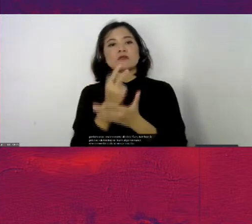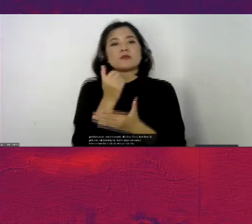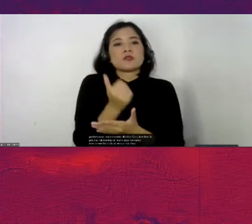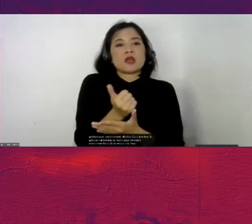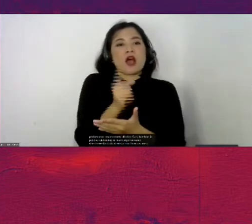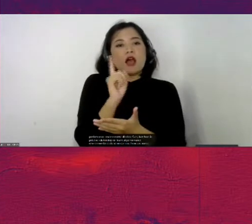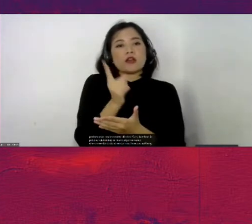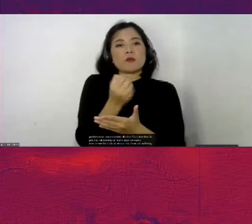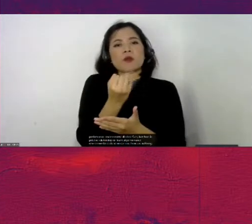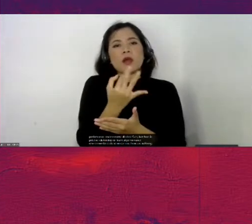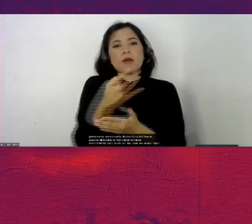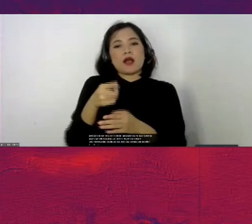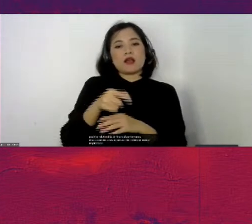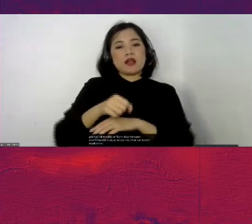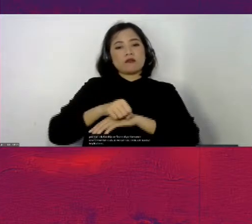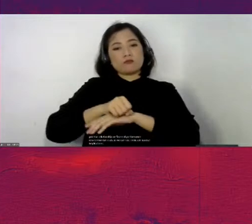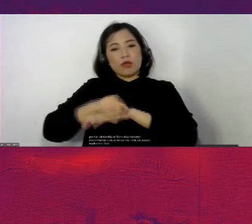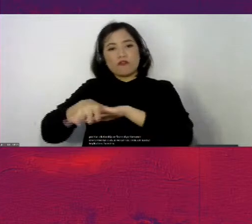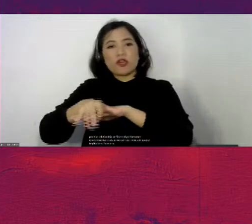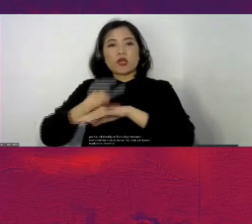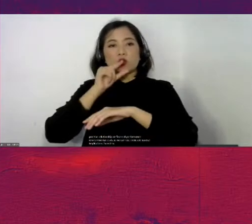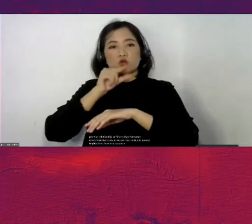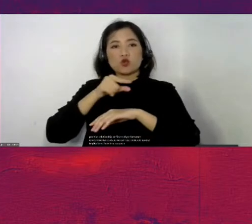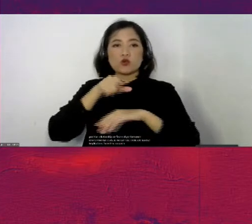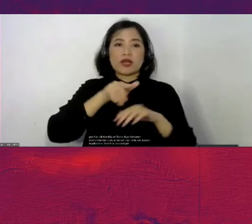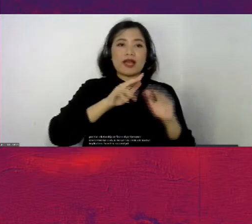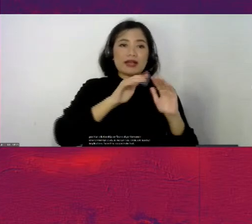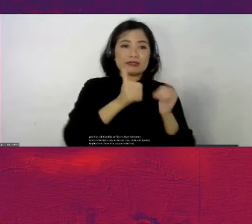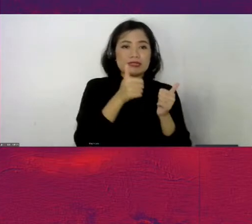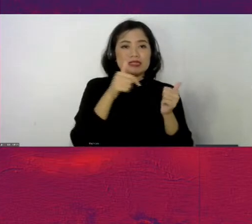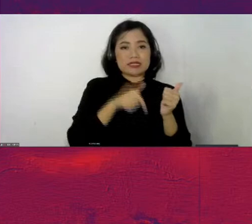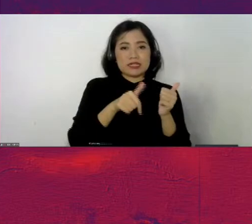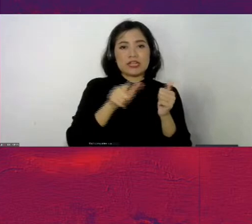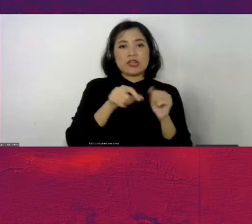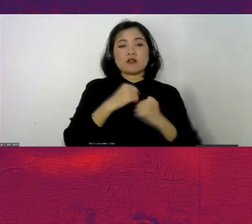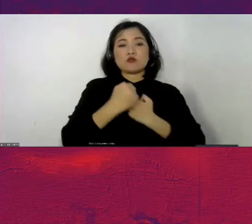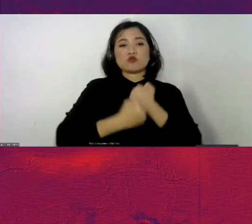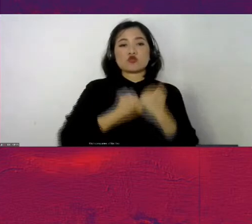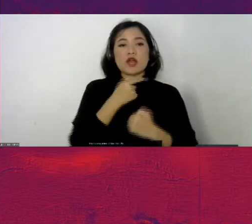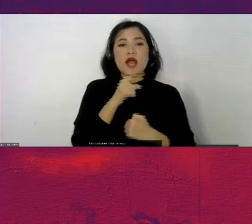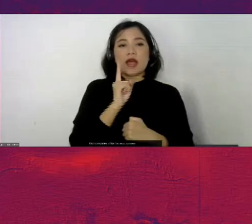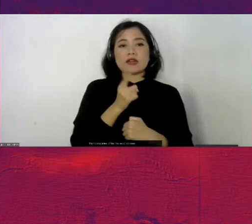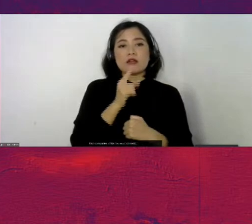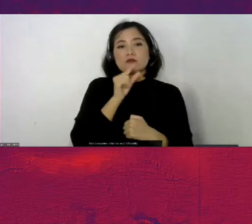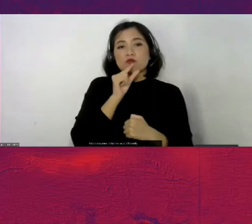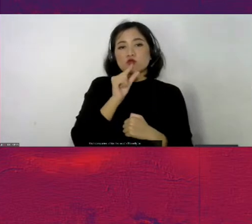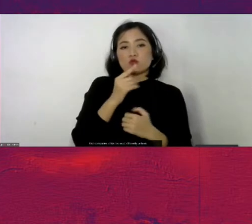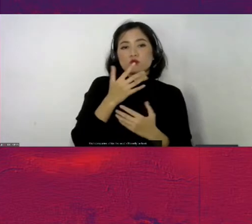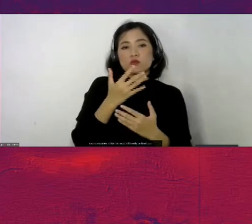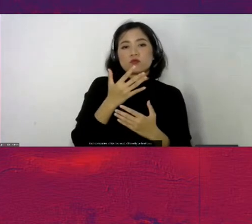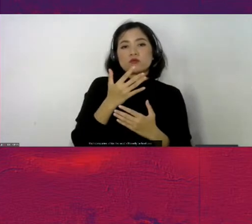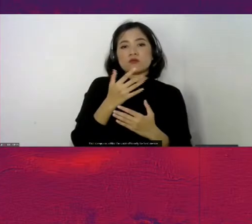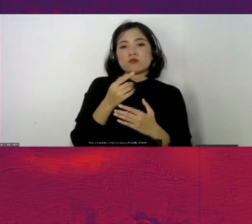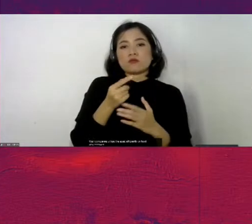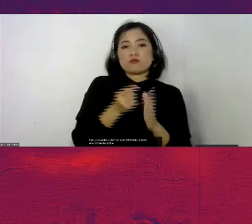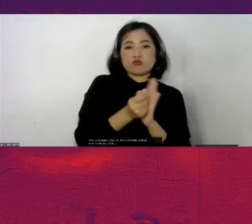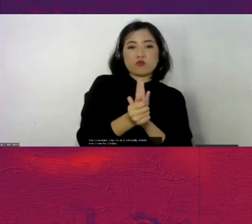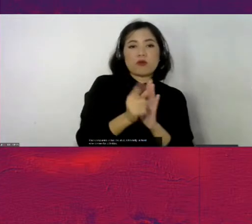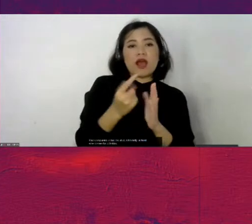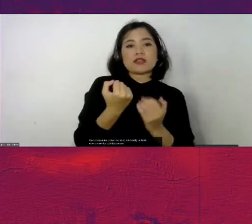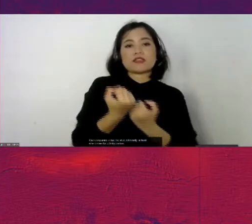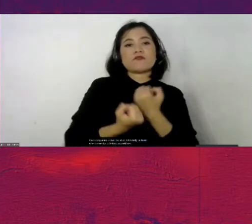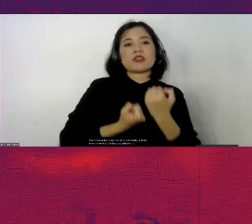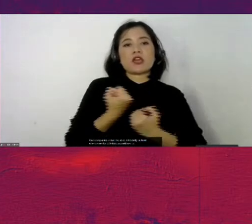several implications from this result, yeah, that companies utilize the asset efficiently to fund environmental activities expenditure.